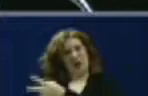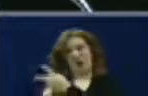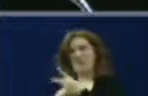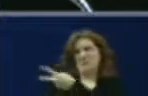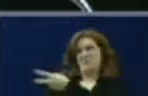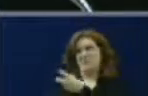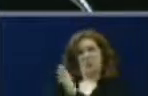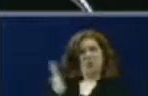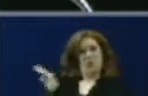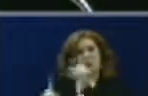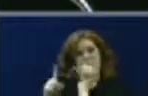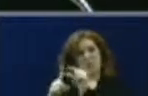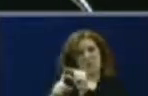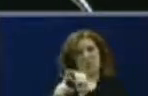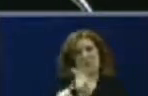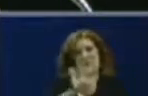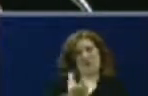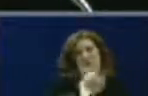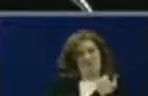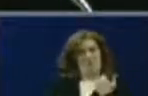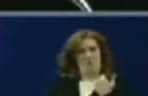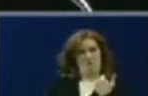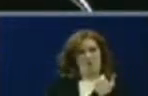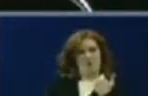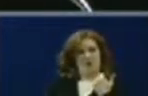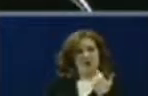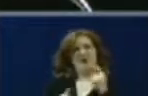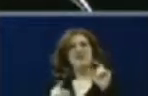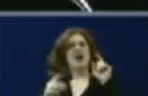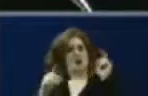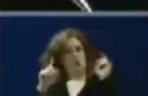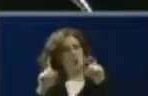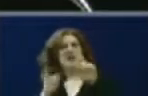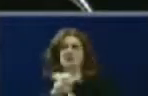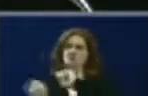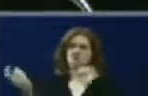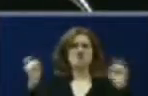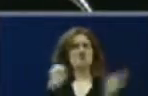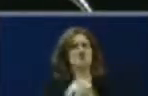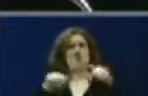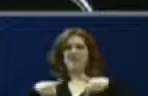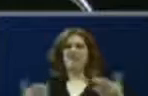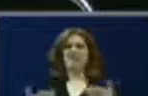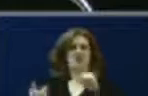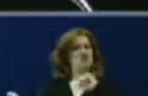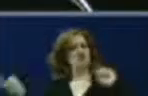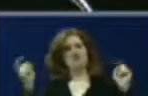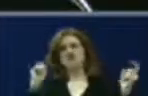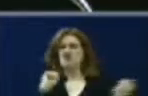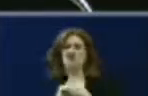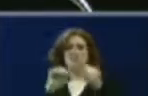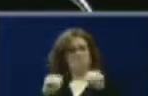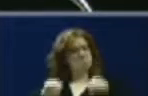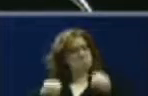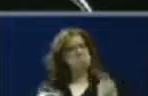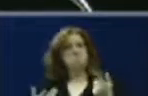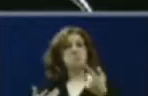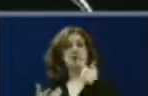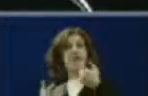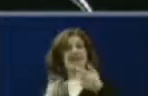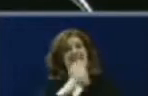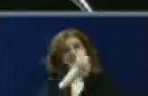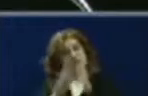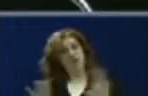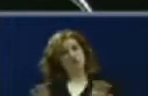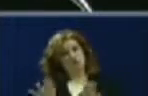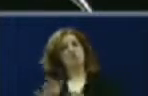member's term from earlier, that we can turn this around. I think we have the capacity to turn this around, and I think we have the leadership capability to